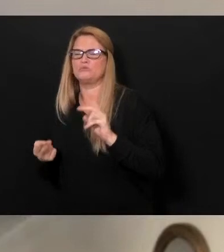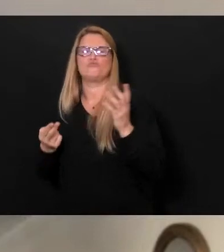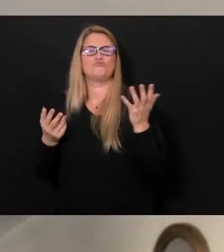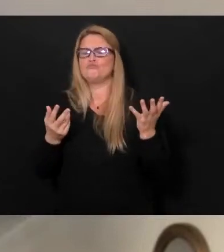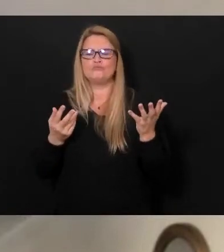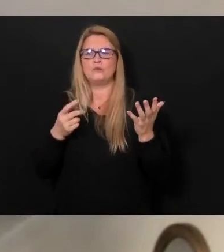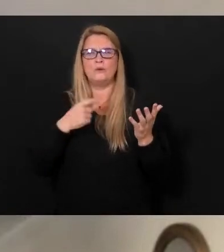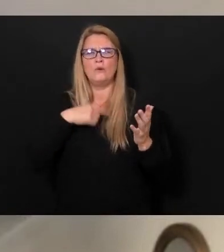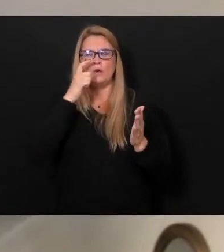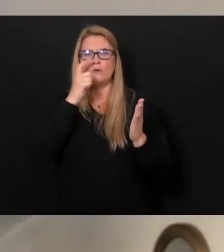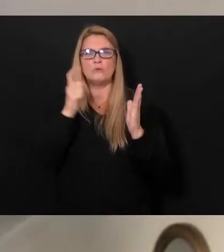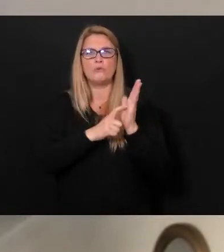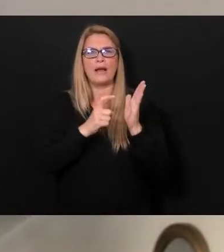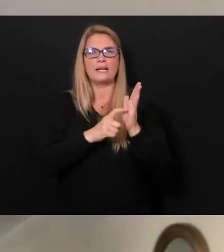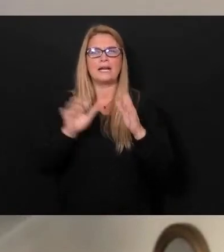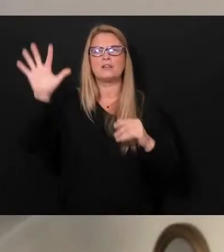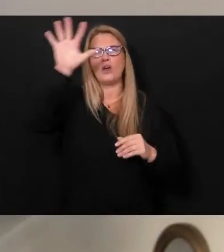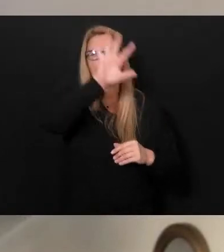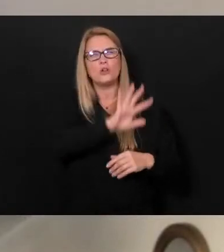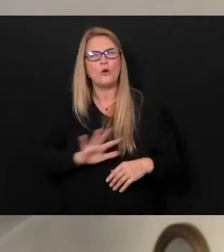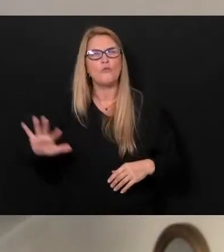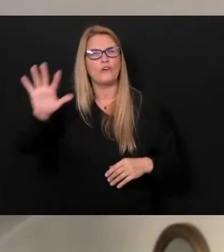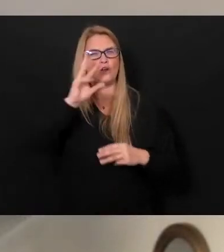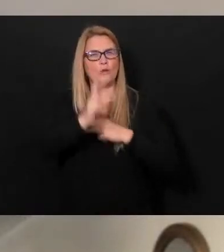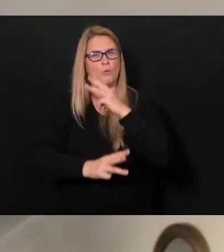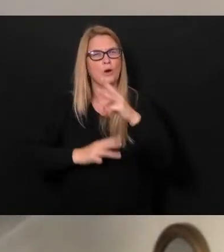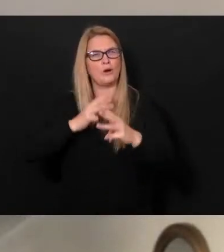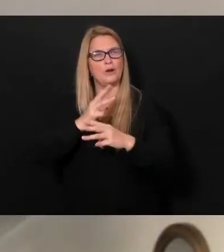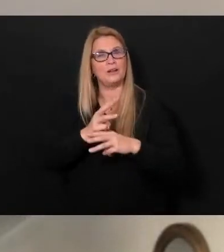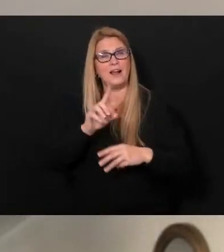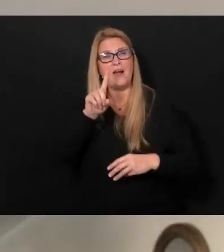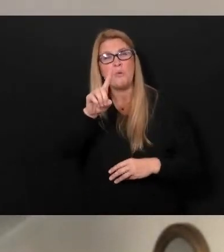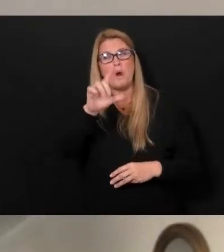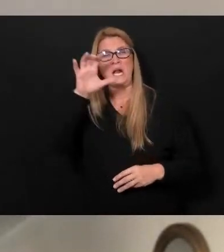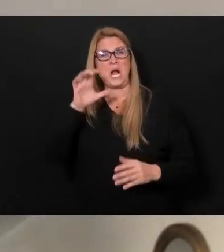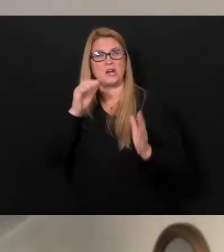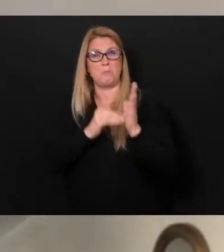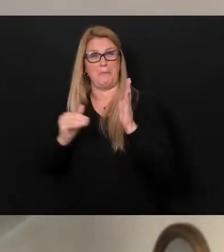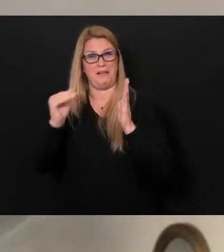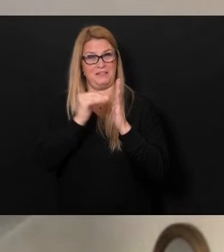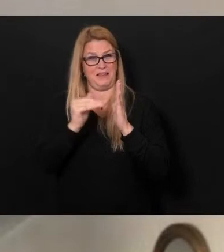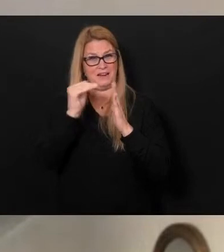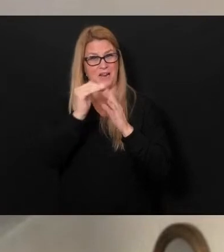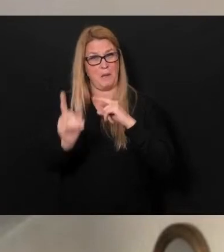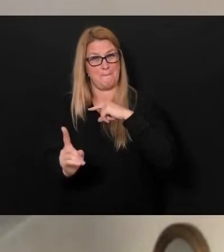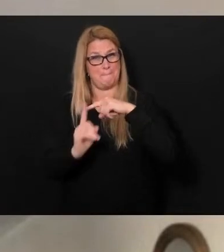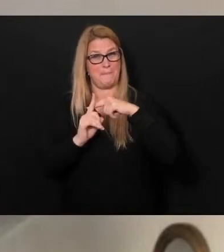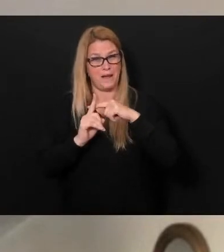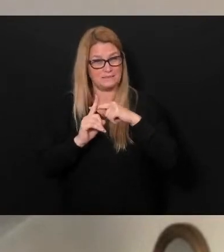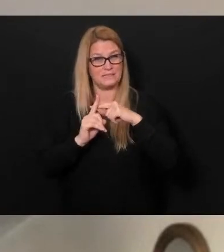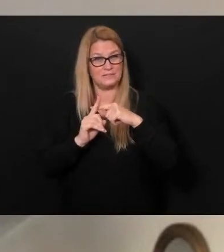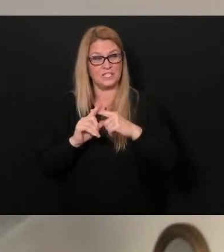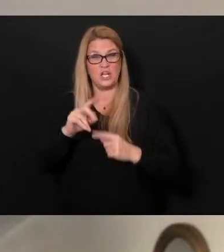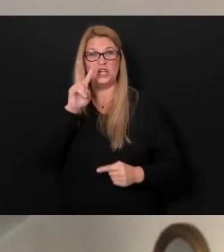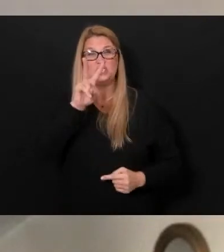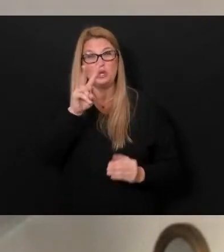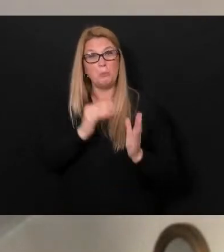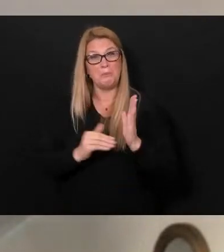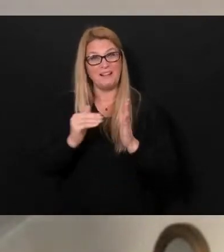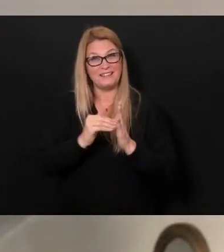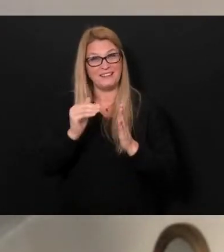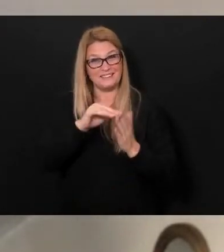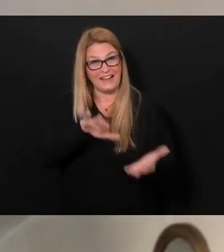the world, we have seen almost 100 million cases of COVID-19, over 2 million deaths. In our country,